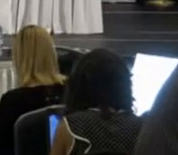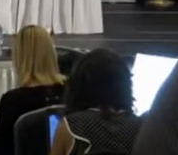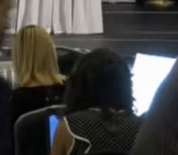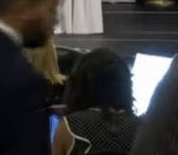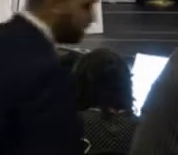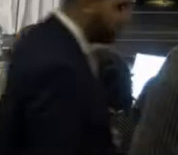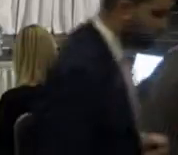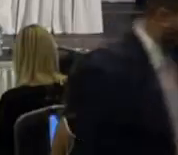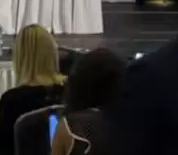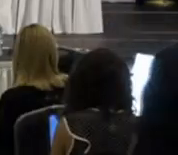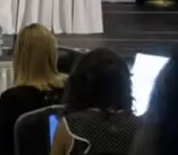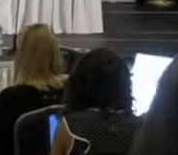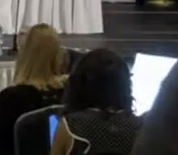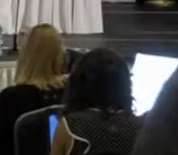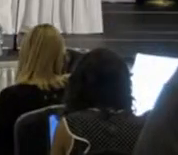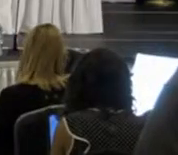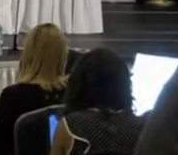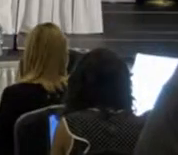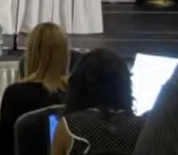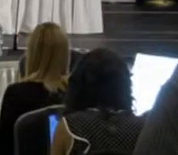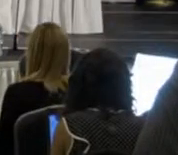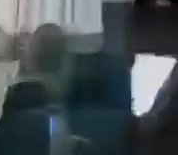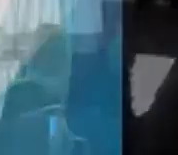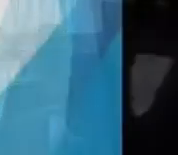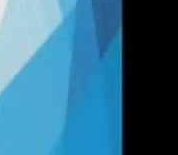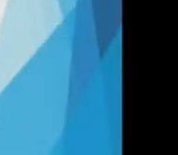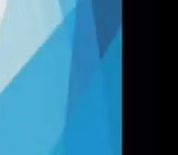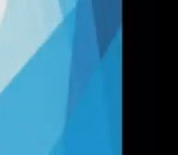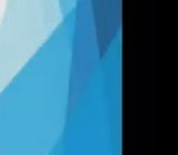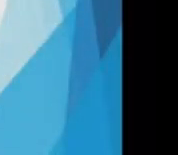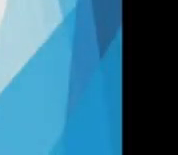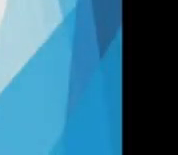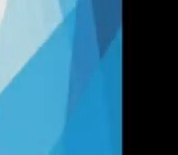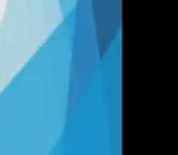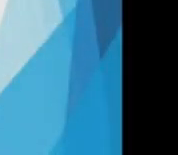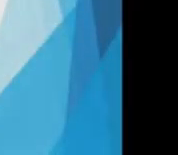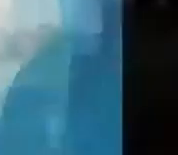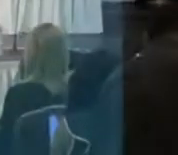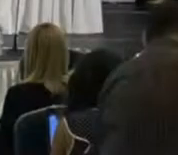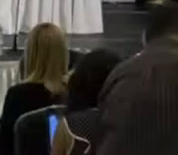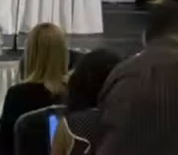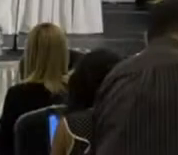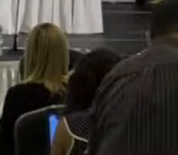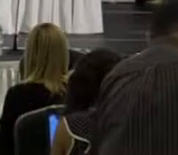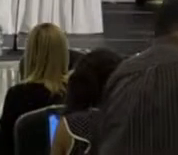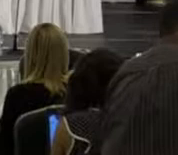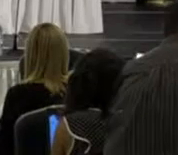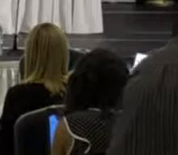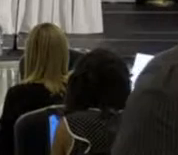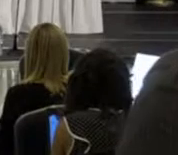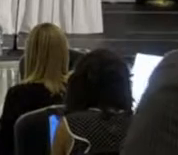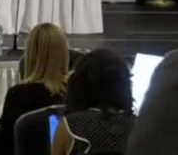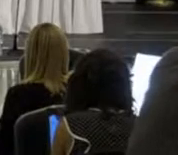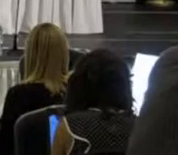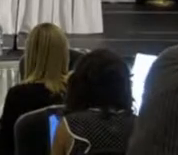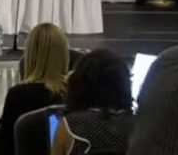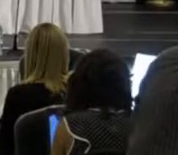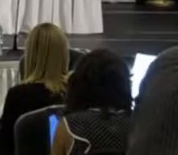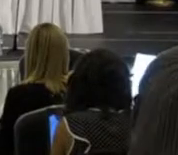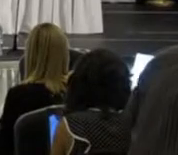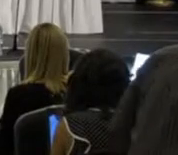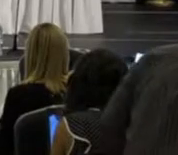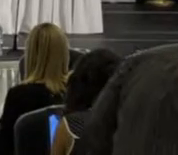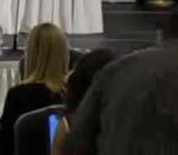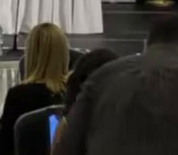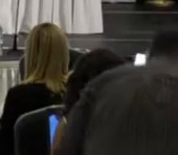Did we make those? I am present, Mr. Carrion. Saludo, Carlos. Good morning. Good morning. And finally, Andrew